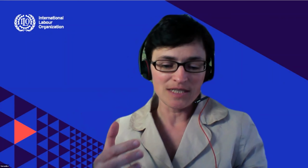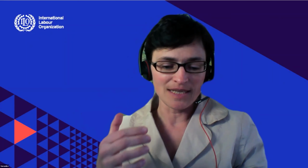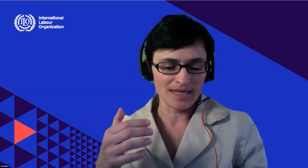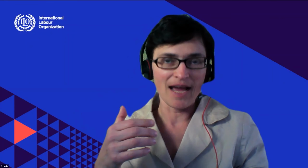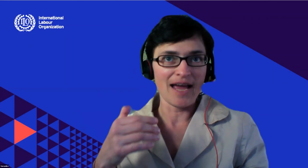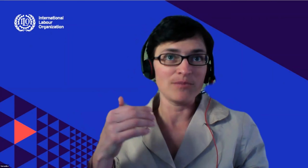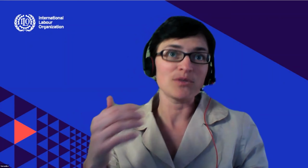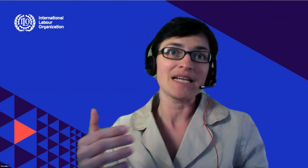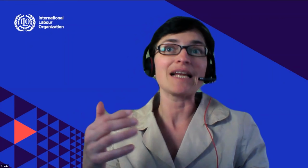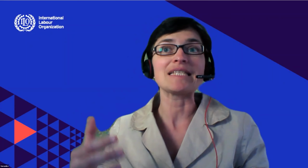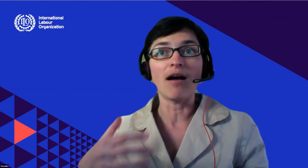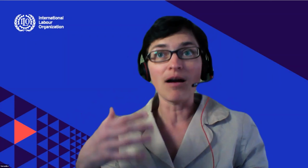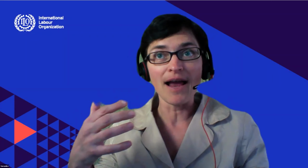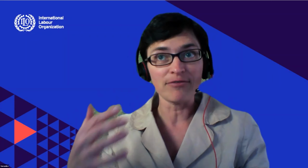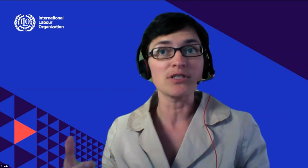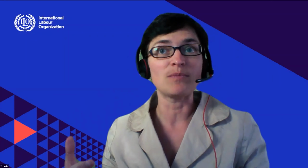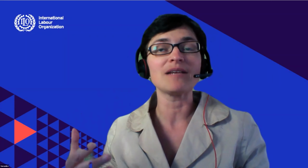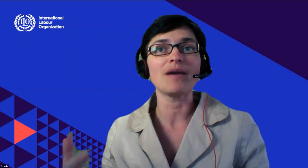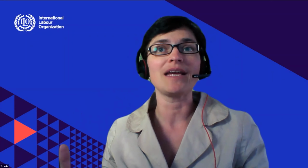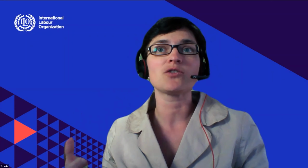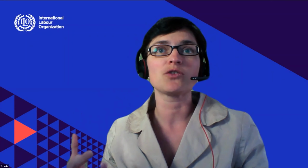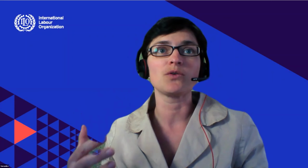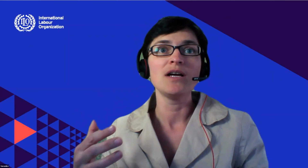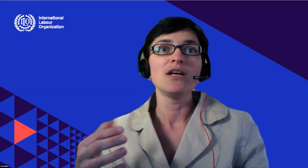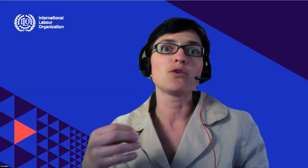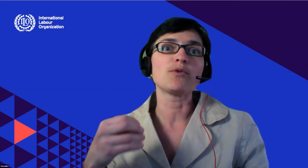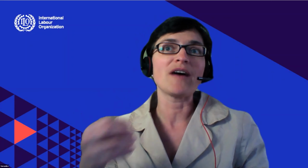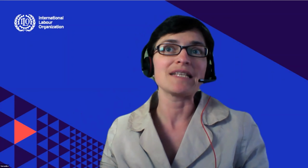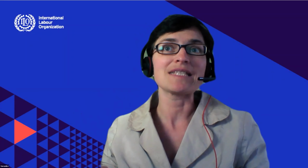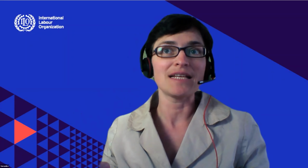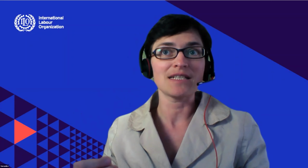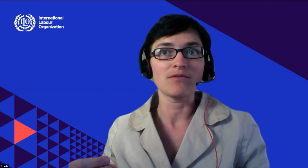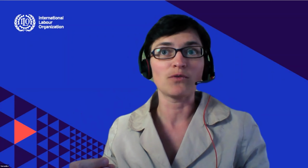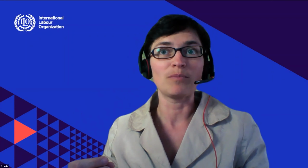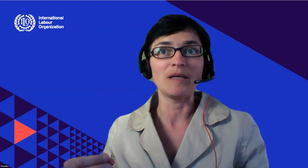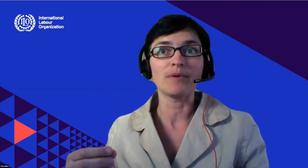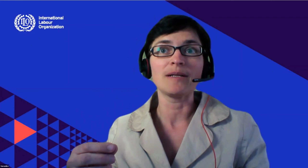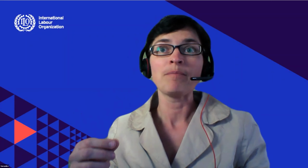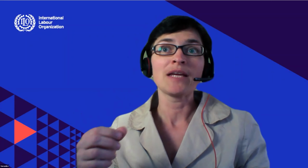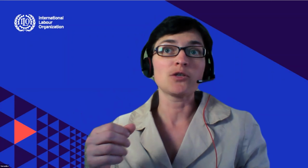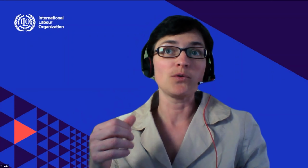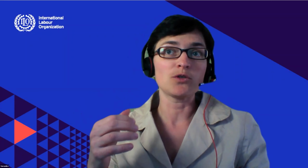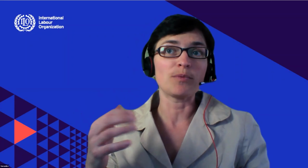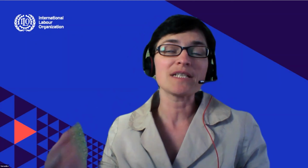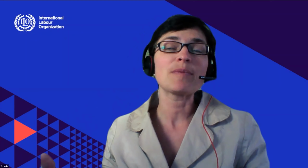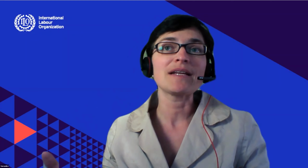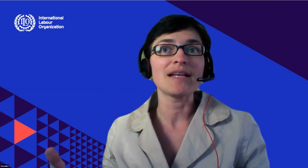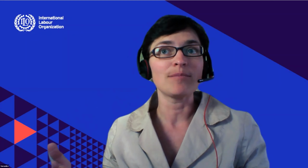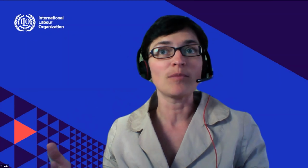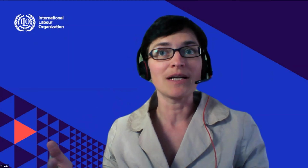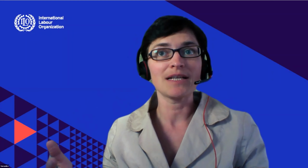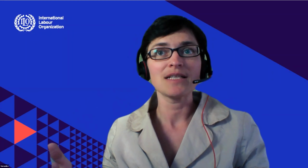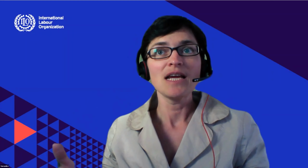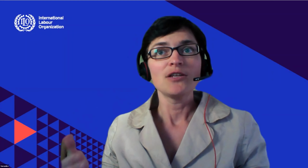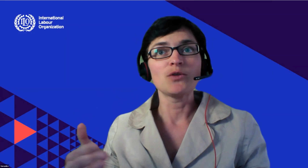great to see that in Brazil, at least, there are efforts being made to provide incentives for people to participate in the